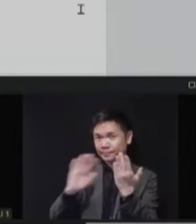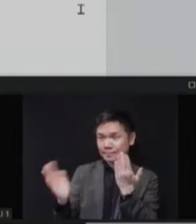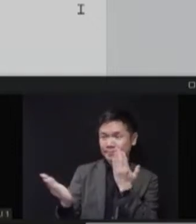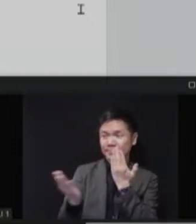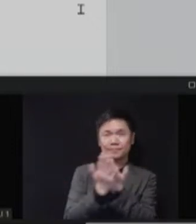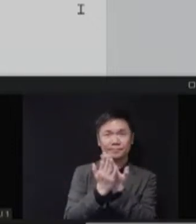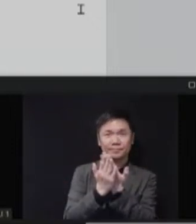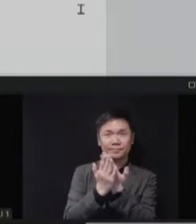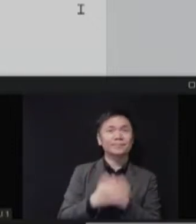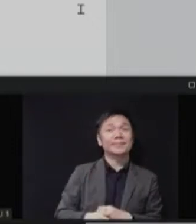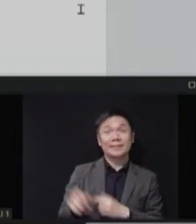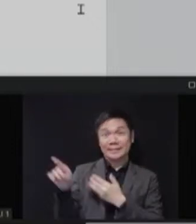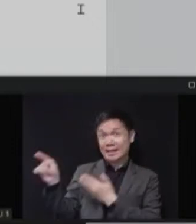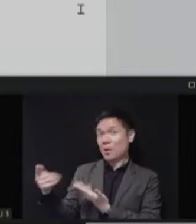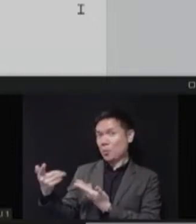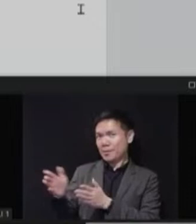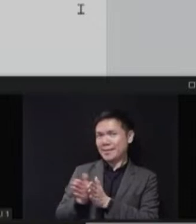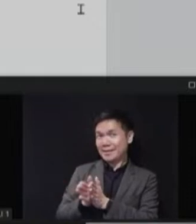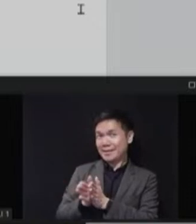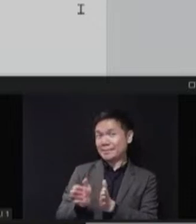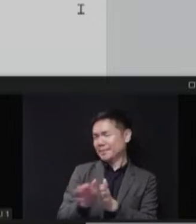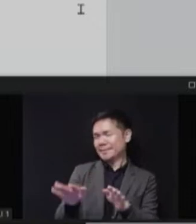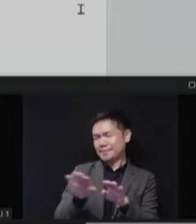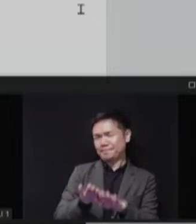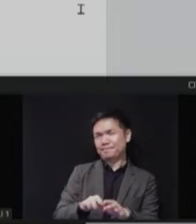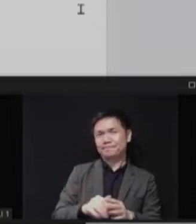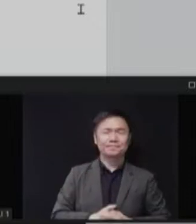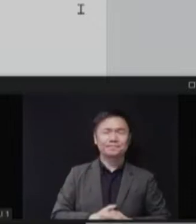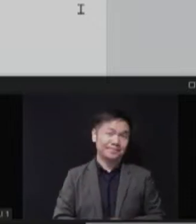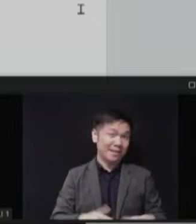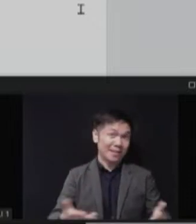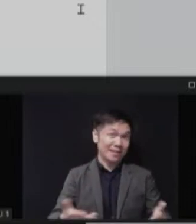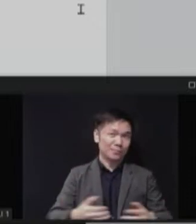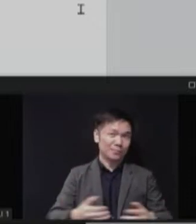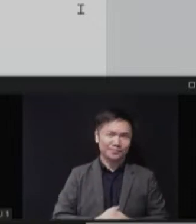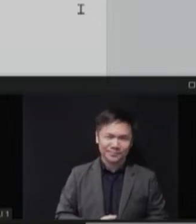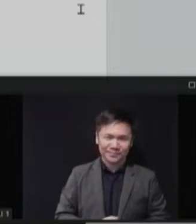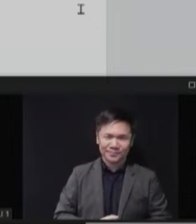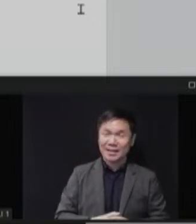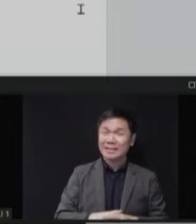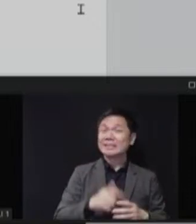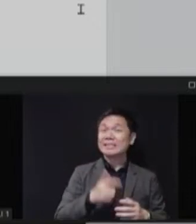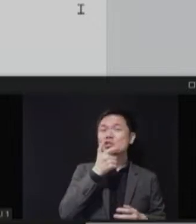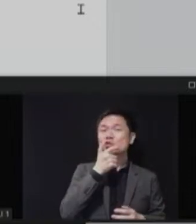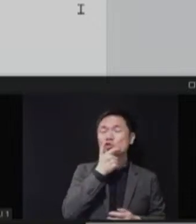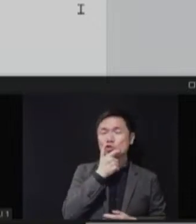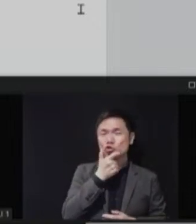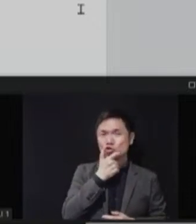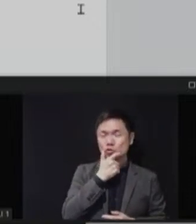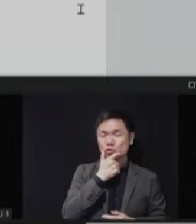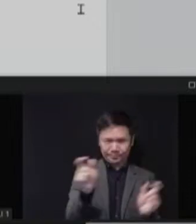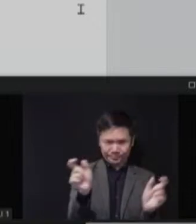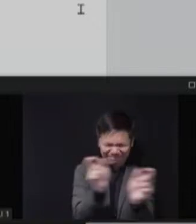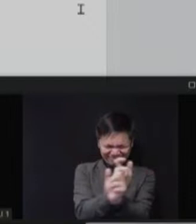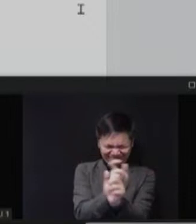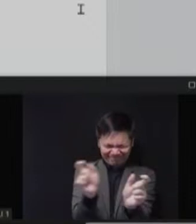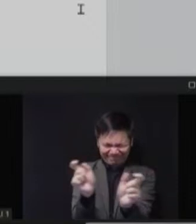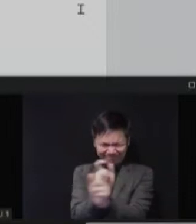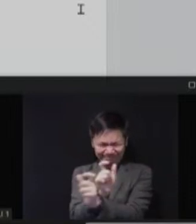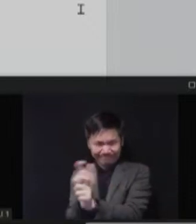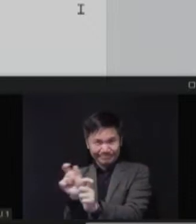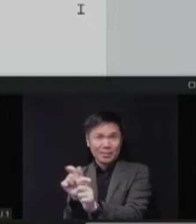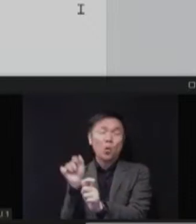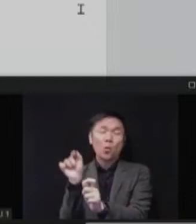by the Secretariat. I would like to inform delegates that English language editing of the report will